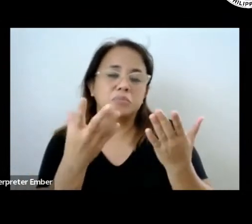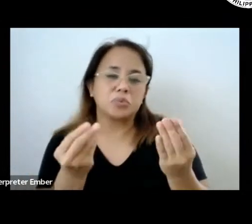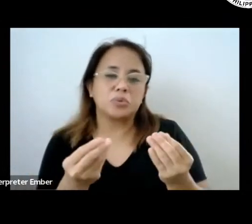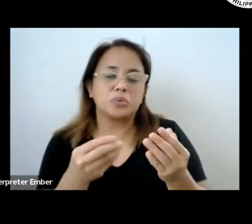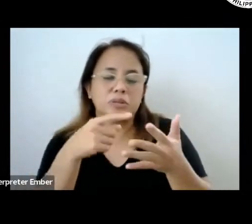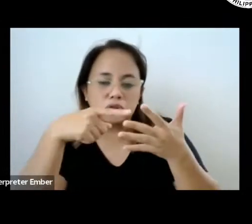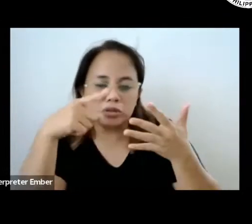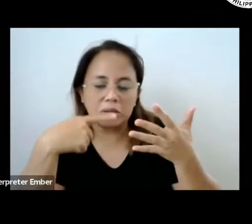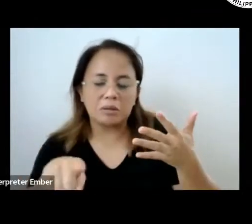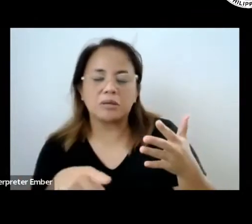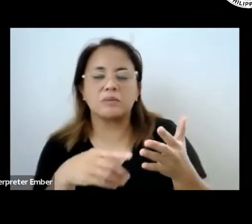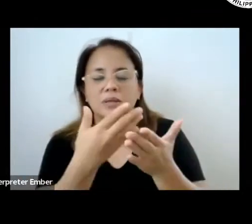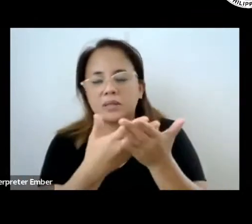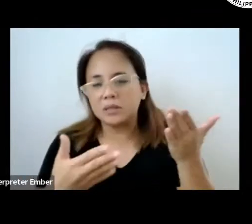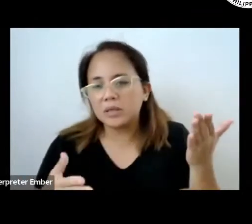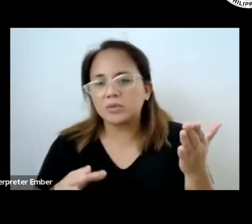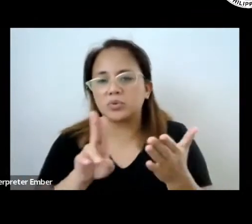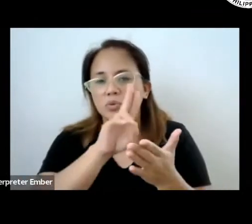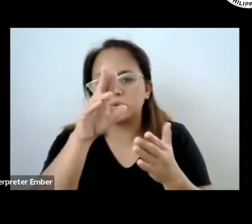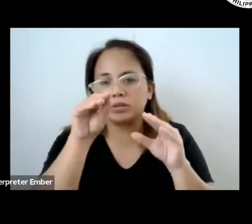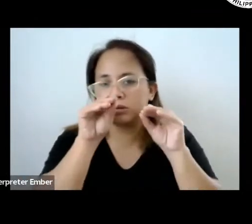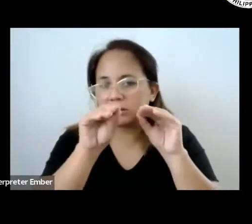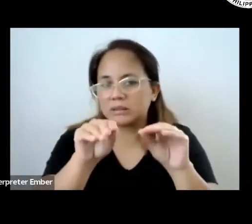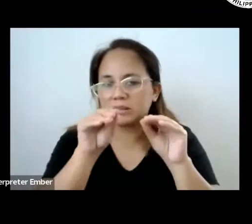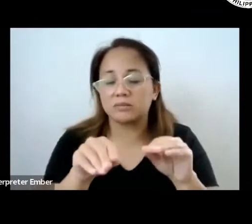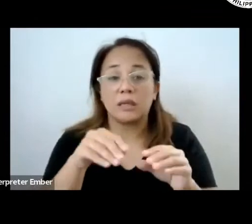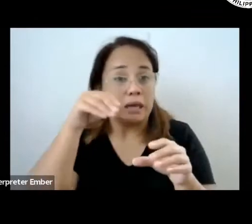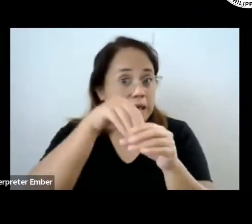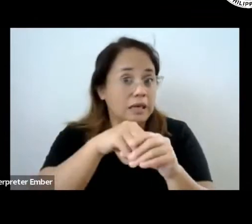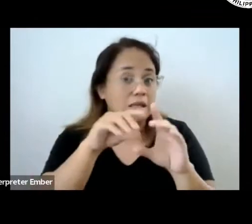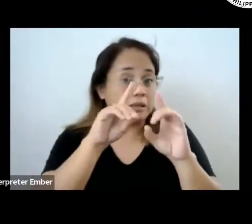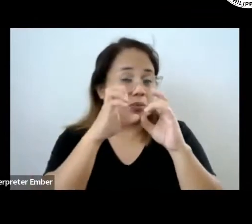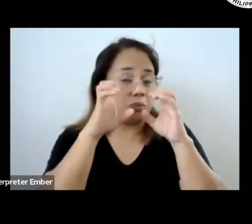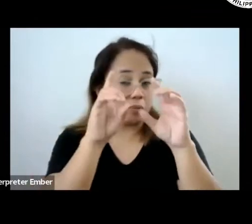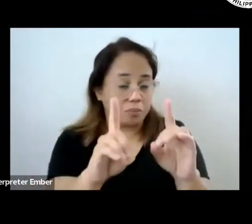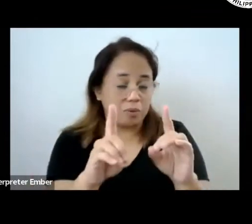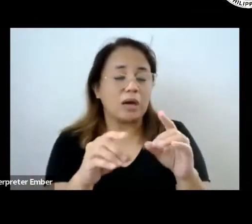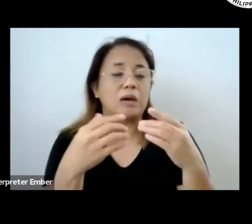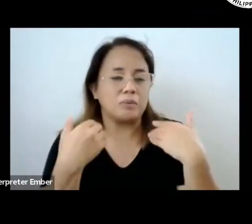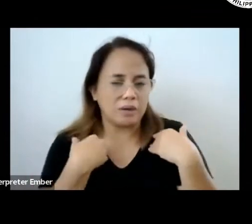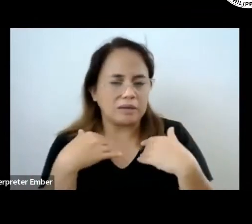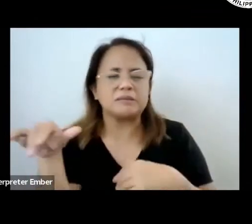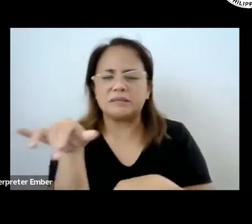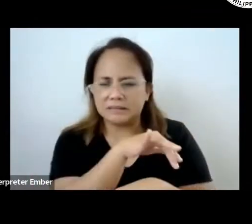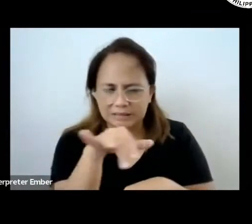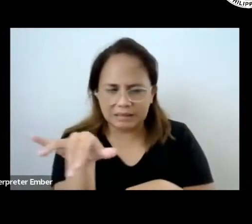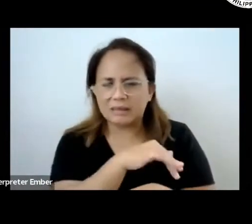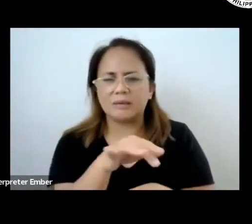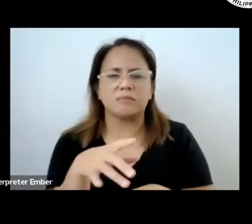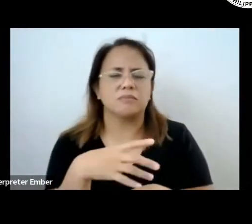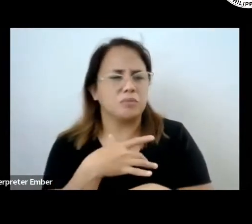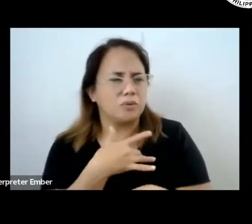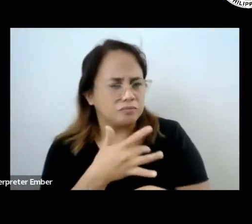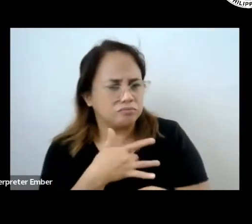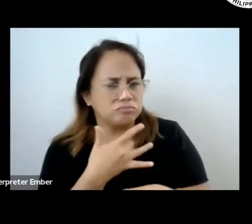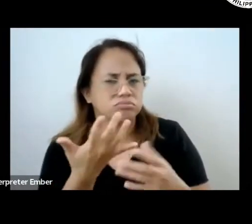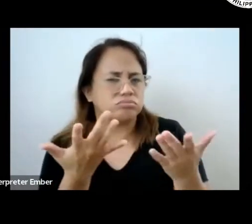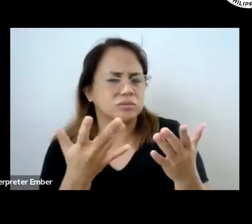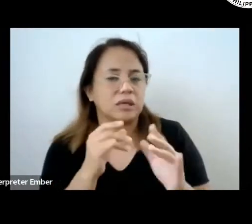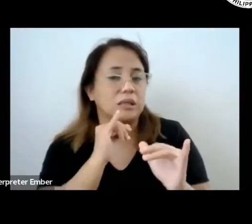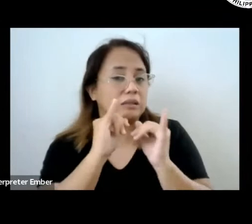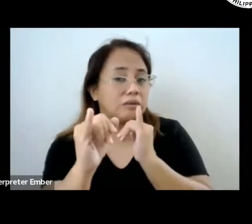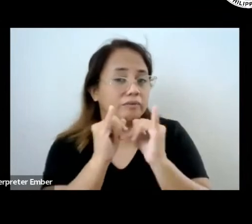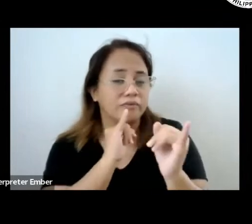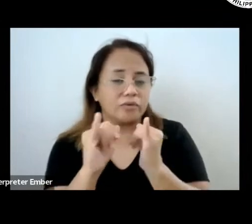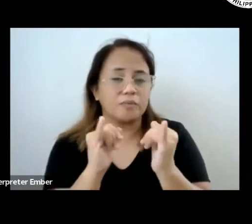in teaching. Even from within DepEd family, we had similar sentiments. In an interview